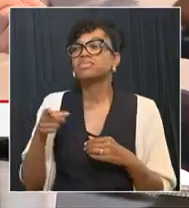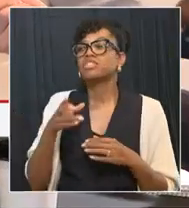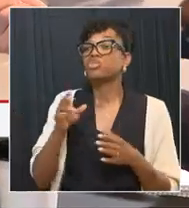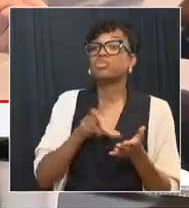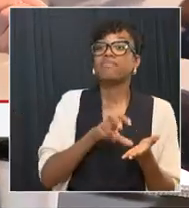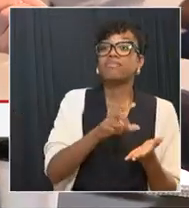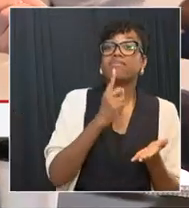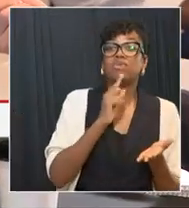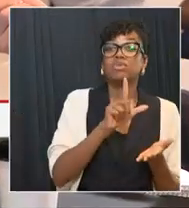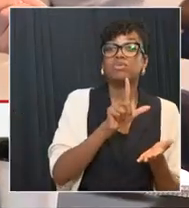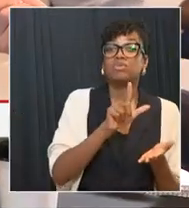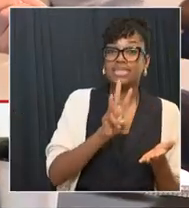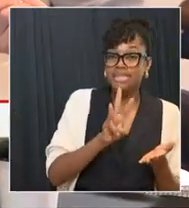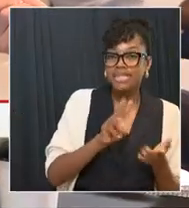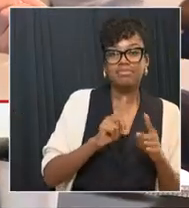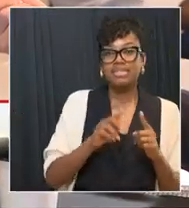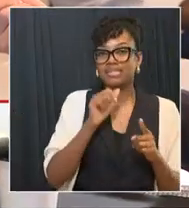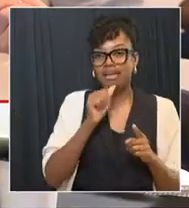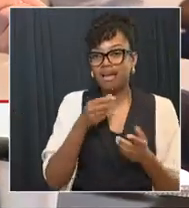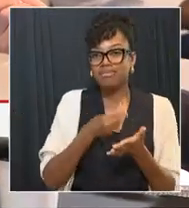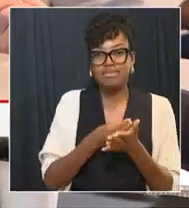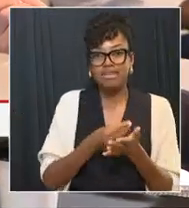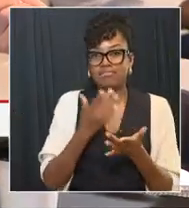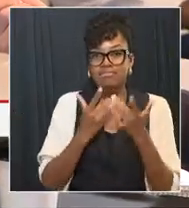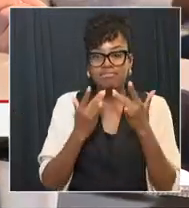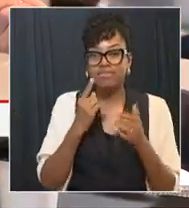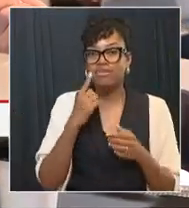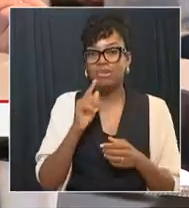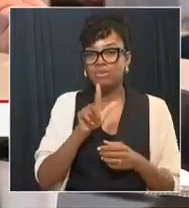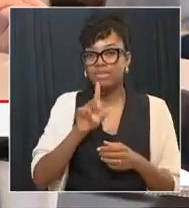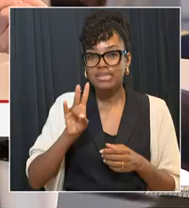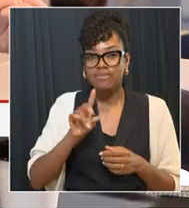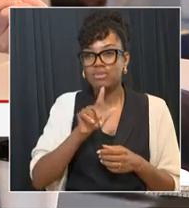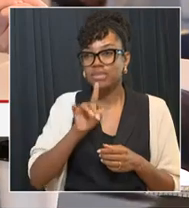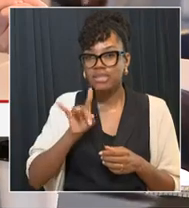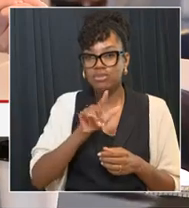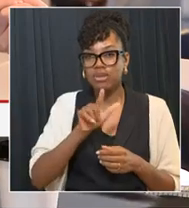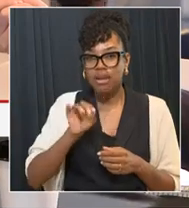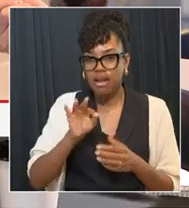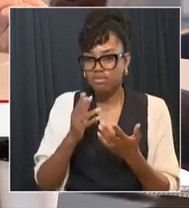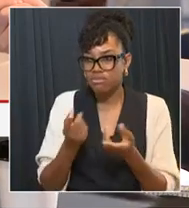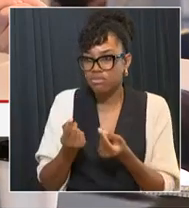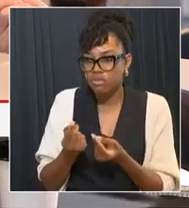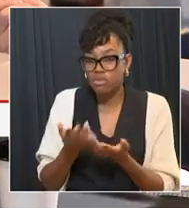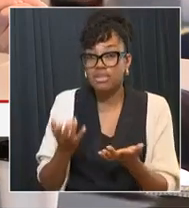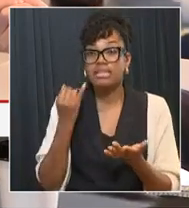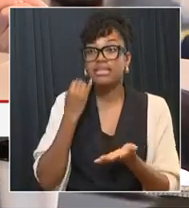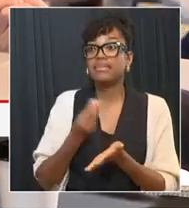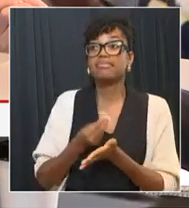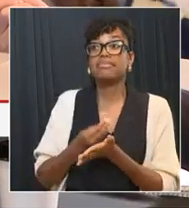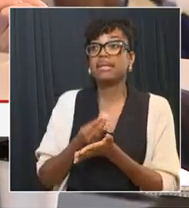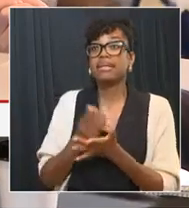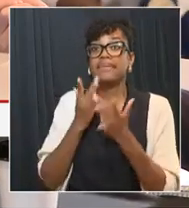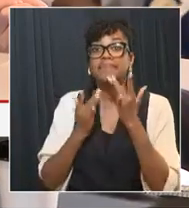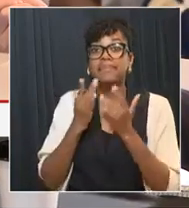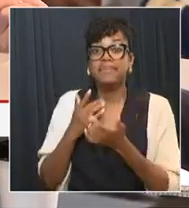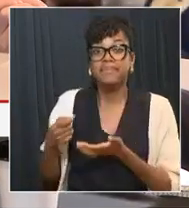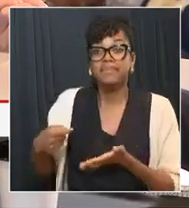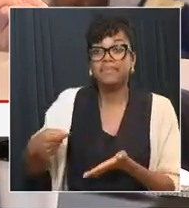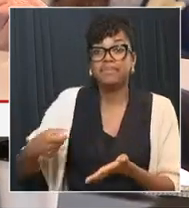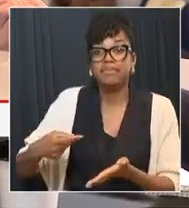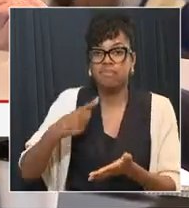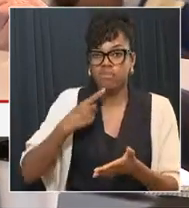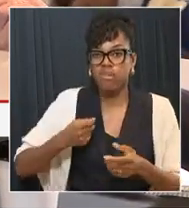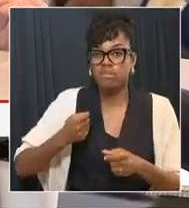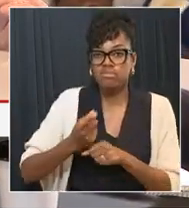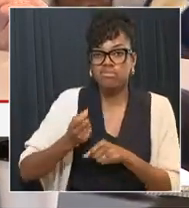not 27, 28, and 29. Yeah, just what happens if, not enough money comes in based on what you're trying to do with your growth